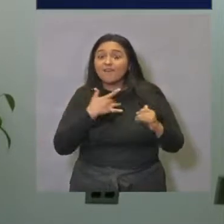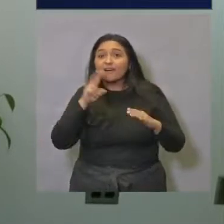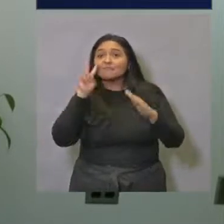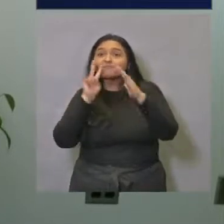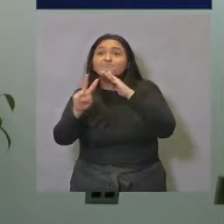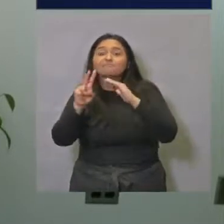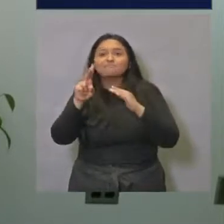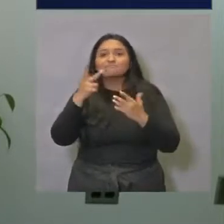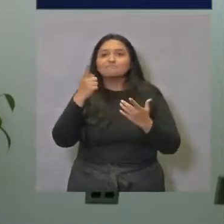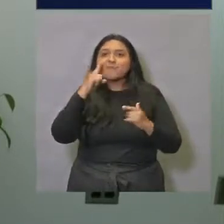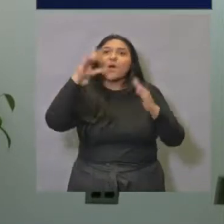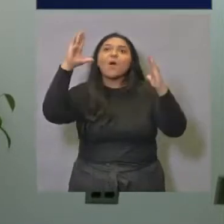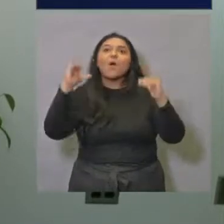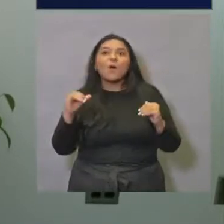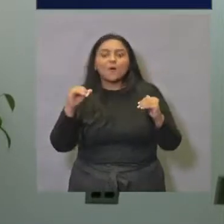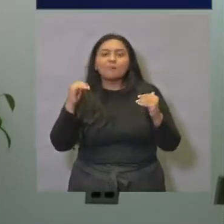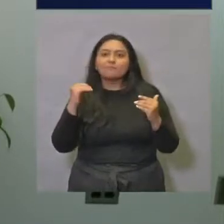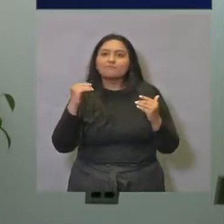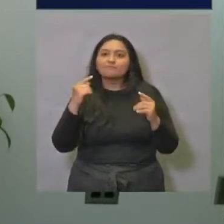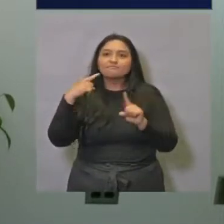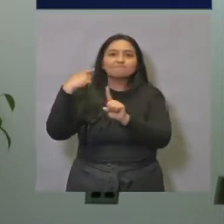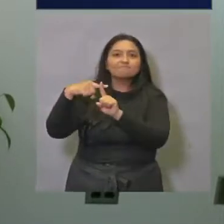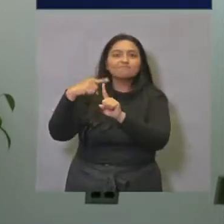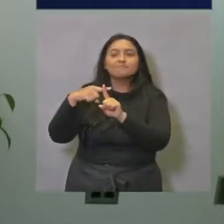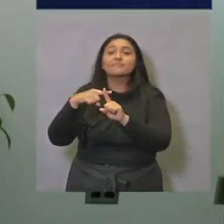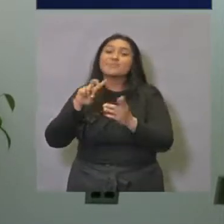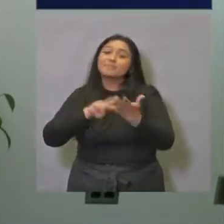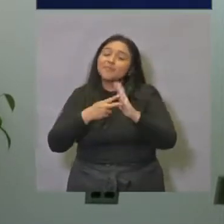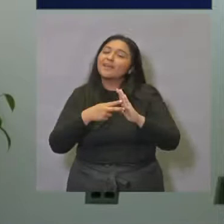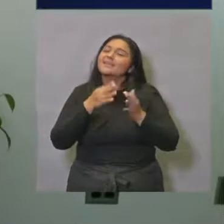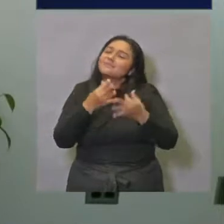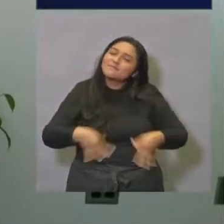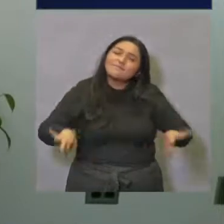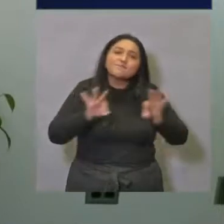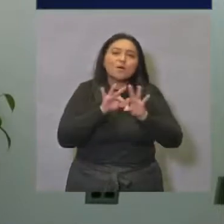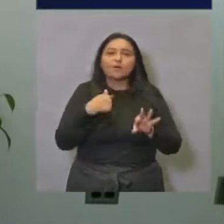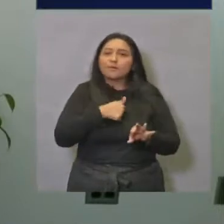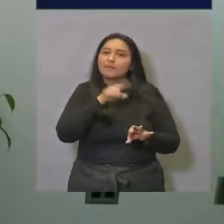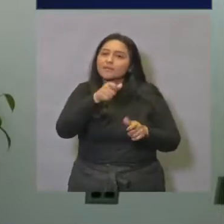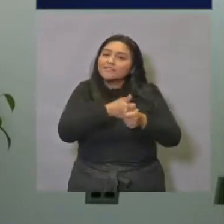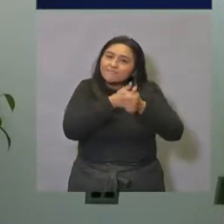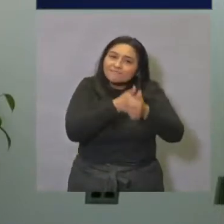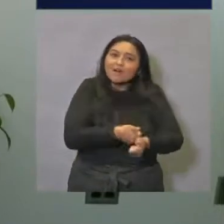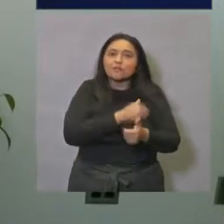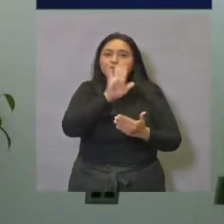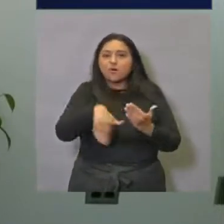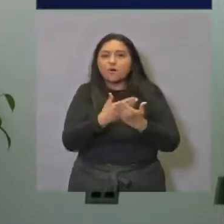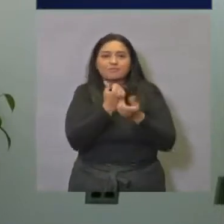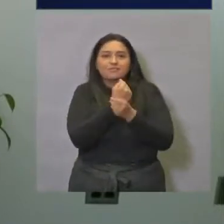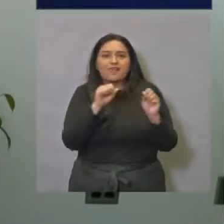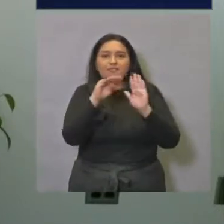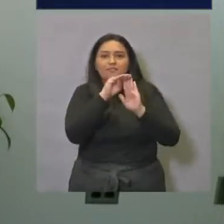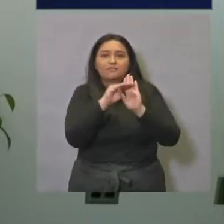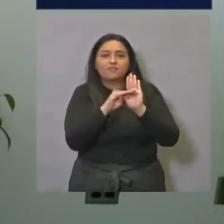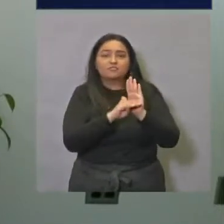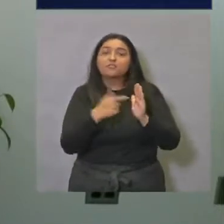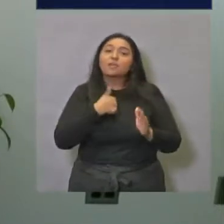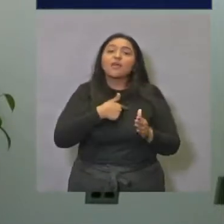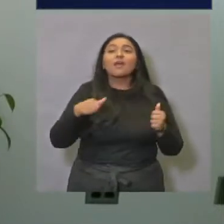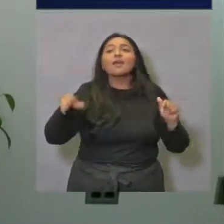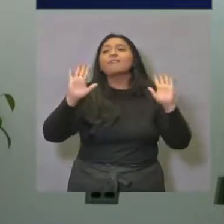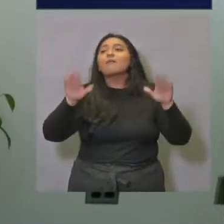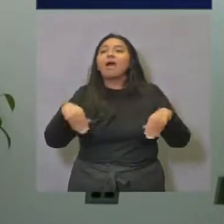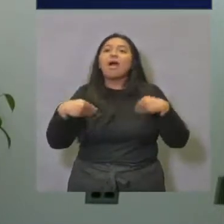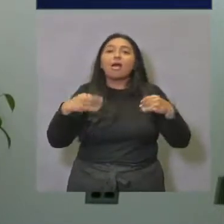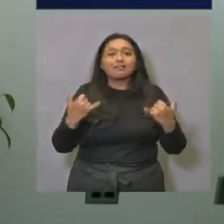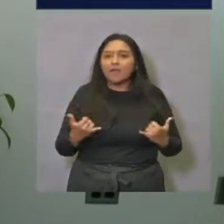more critical that we all follow the safety measures. We cannot let up, not now. Please continue wearing your masks and